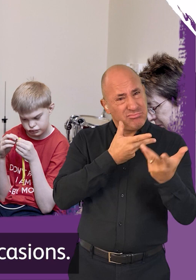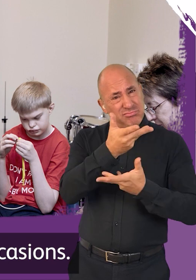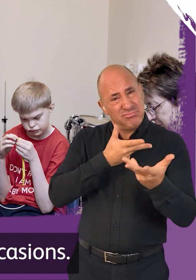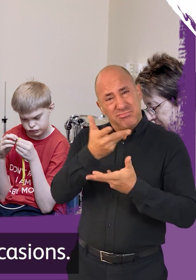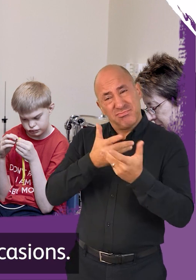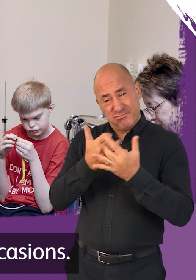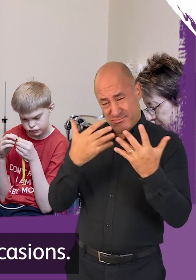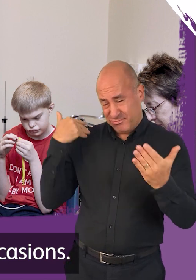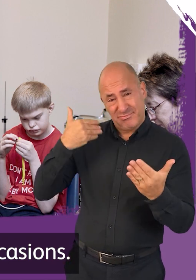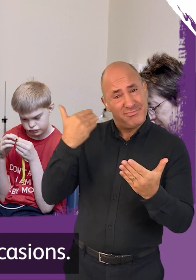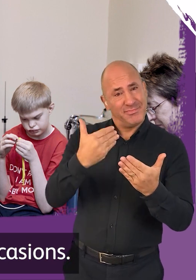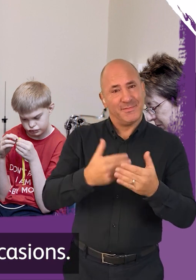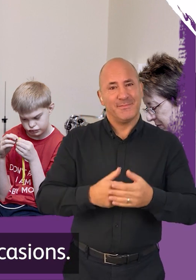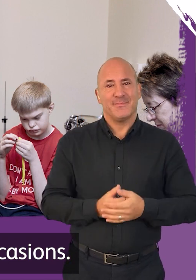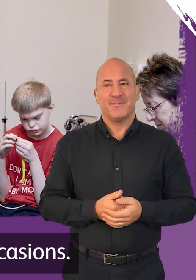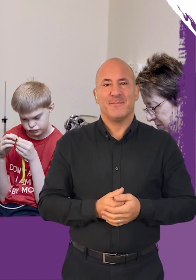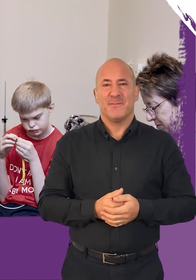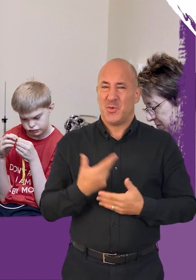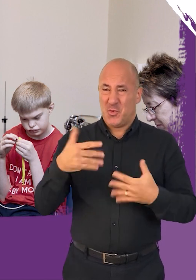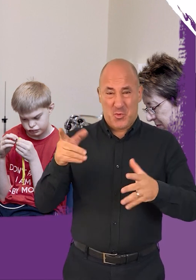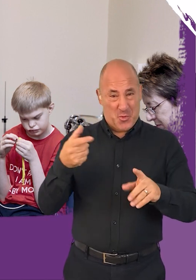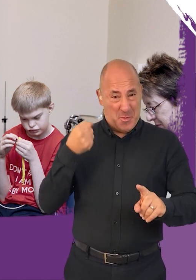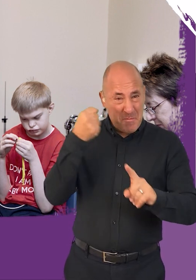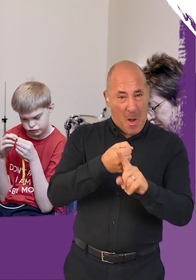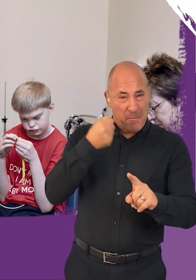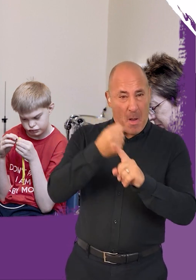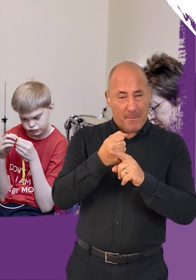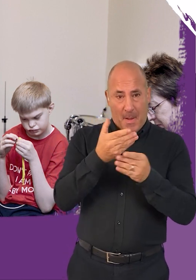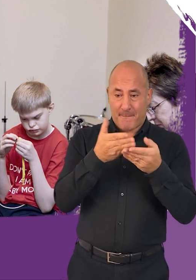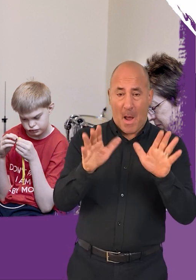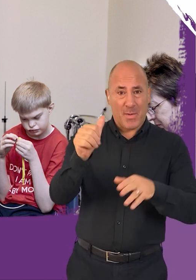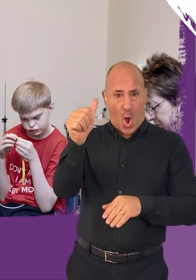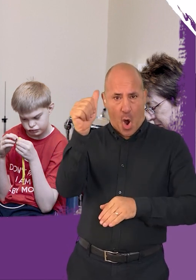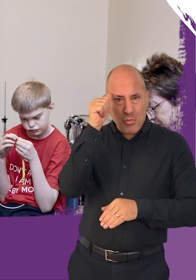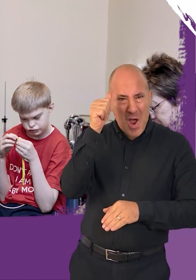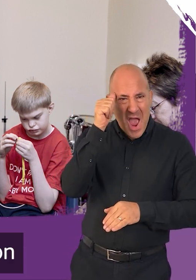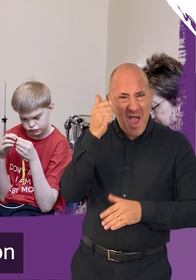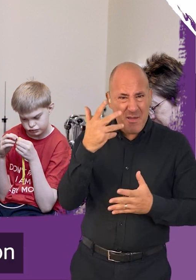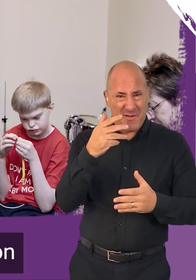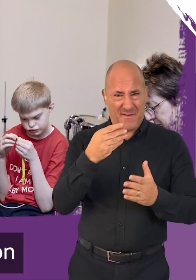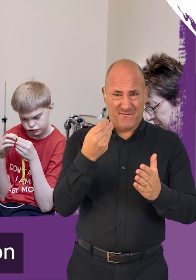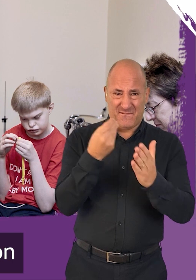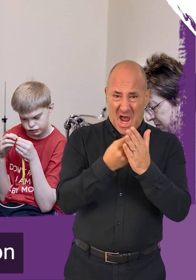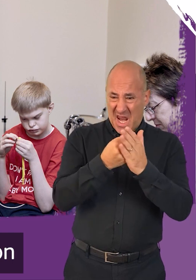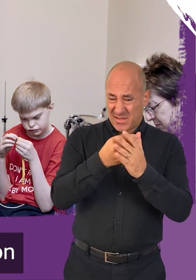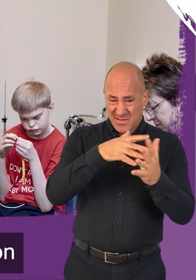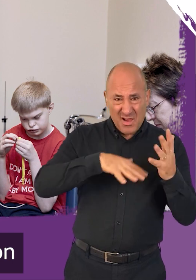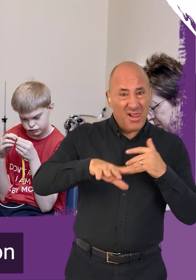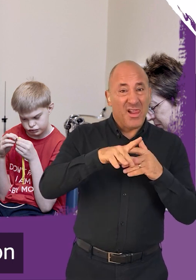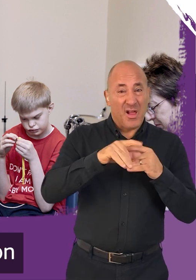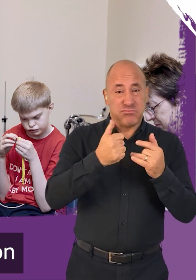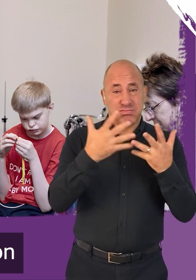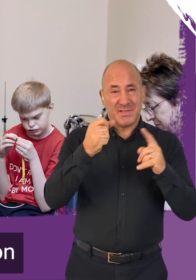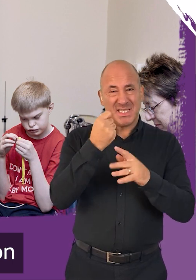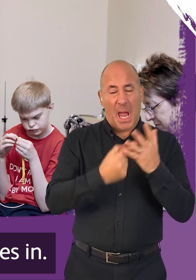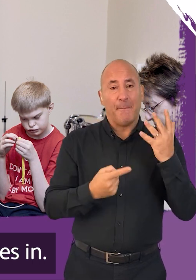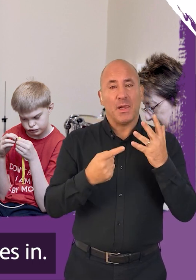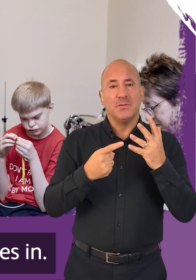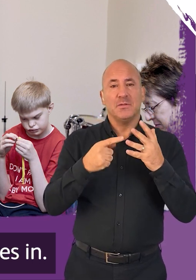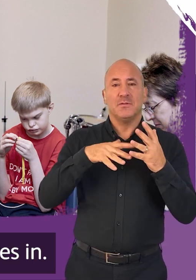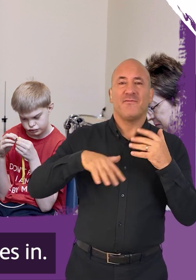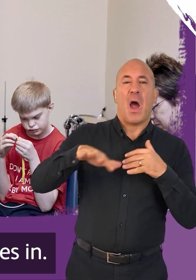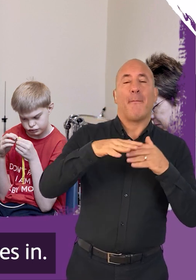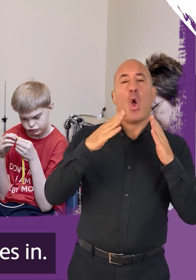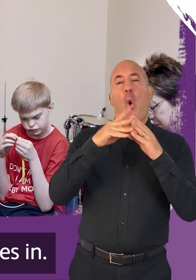to the media on countless occasions. Their voices have been key in driving public awareness about the desperate financial situation